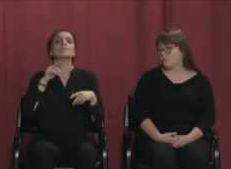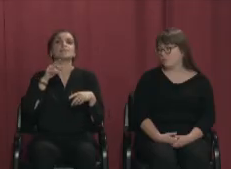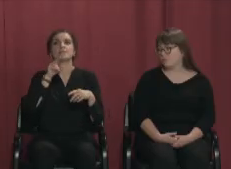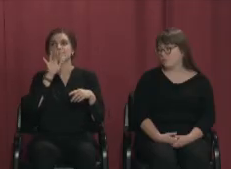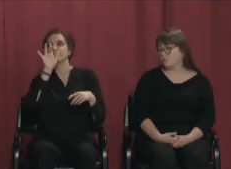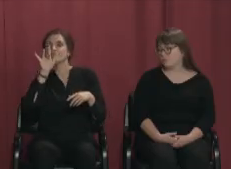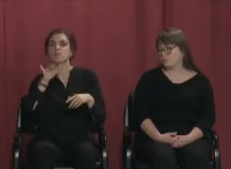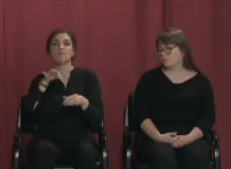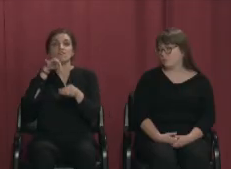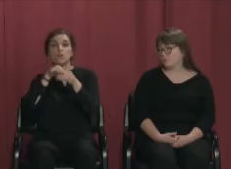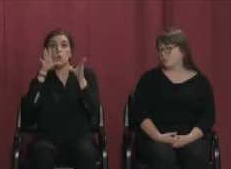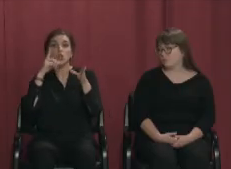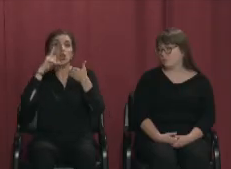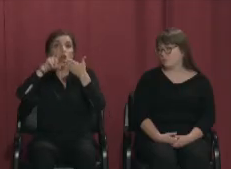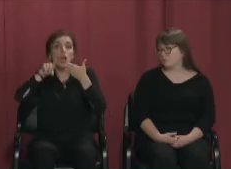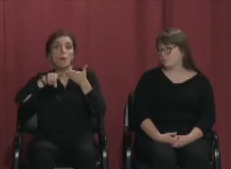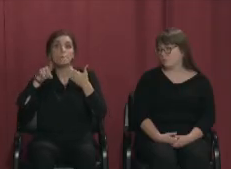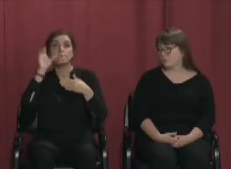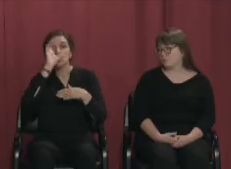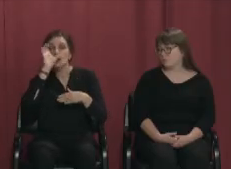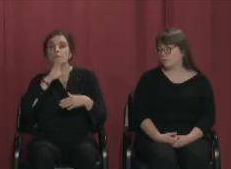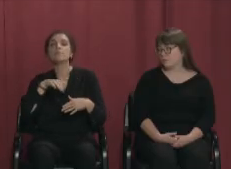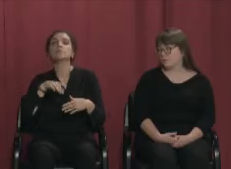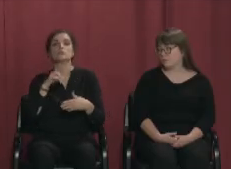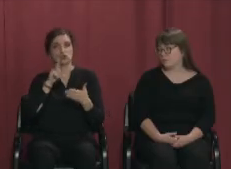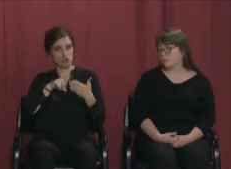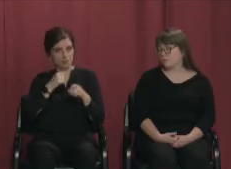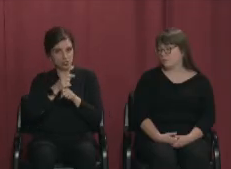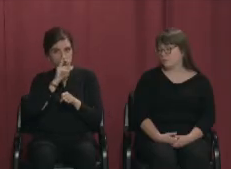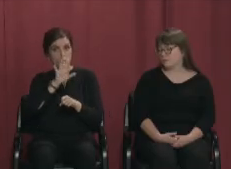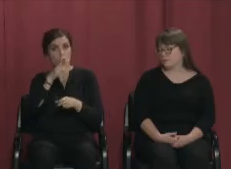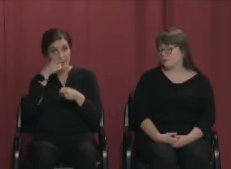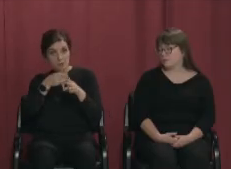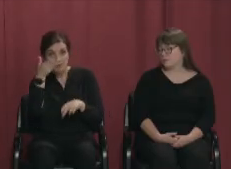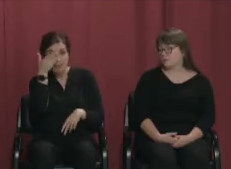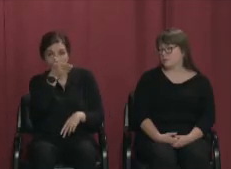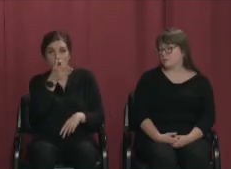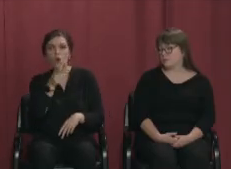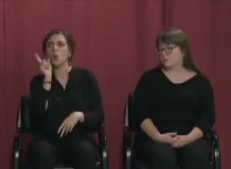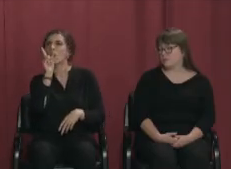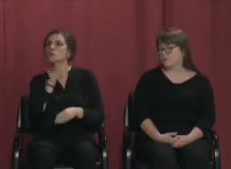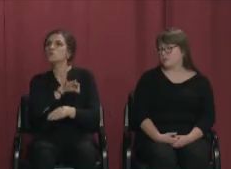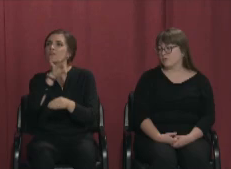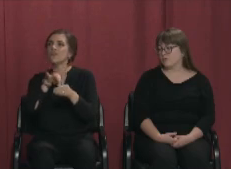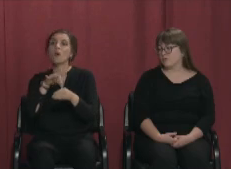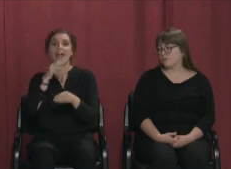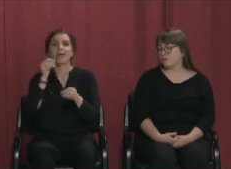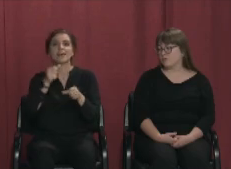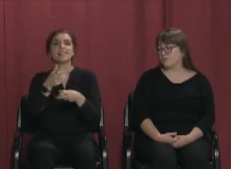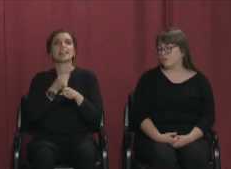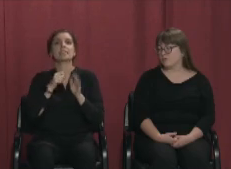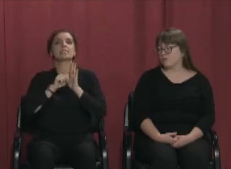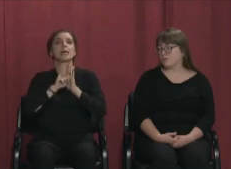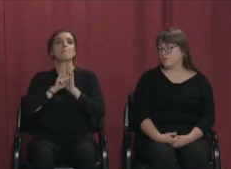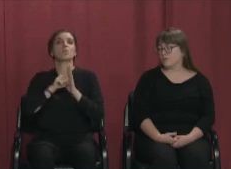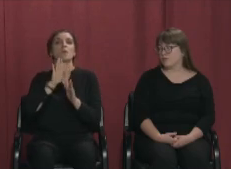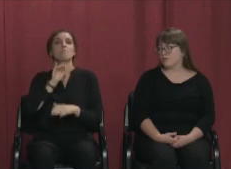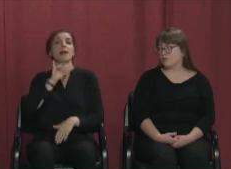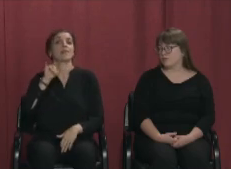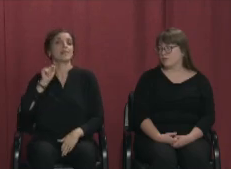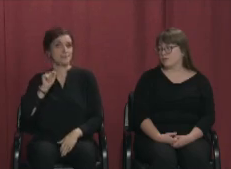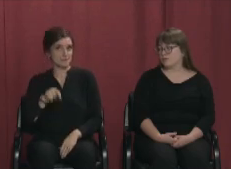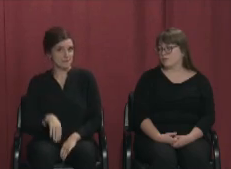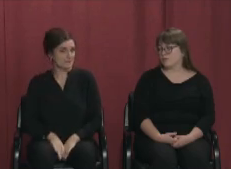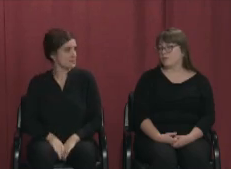up your name, make sure you're registered. It'll tell you where you're going to vote, and you can also get a sample ballot. And my understanding is if I were to log